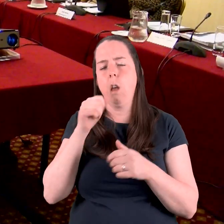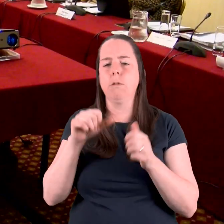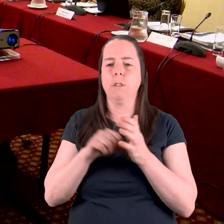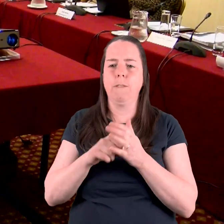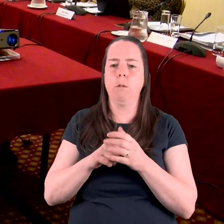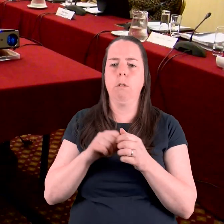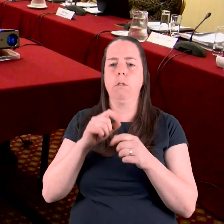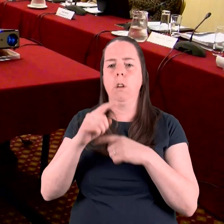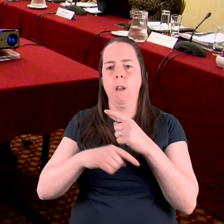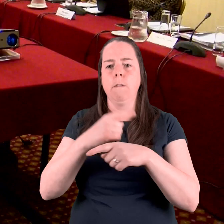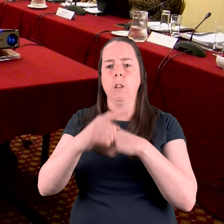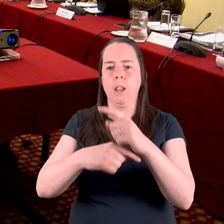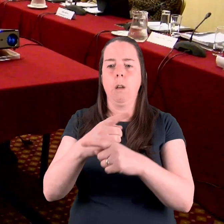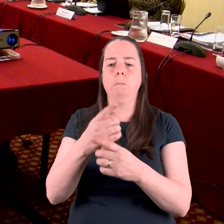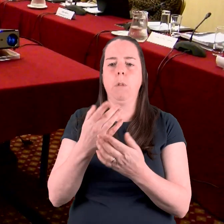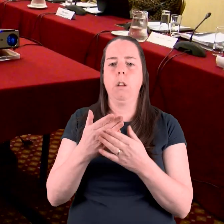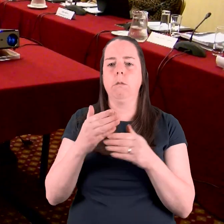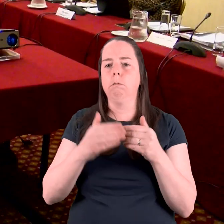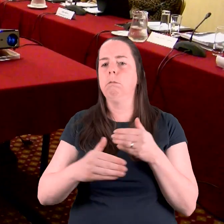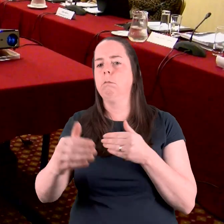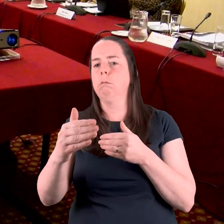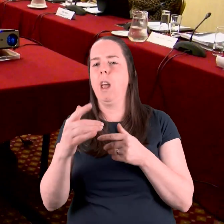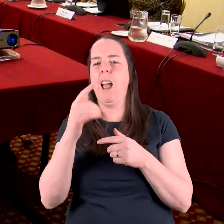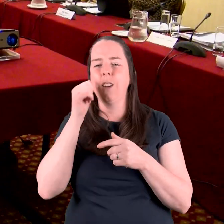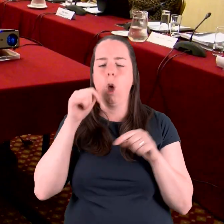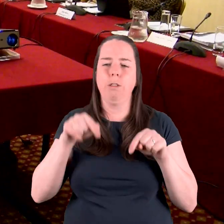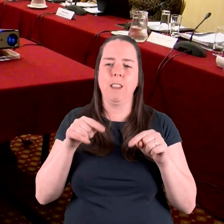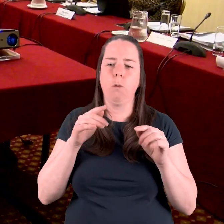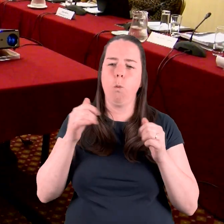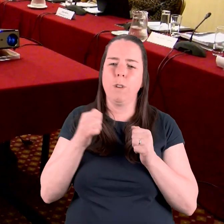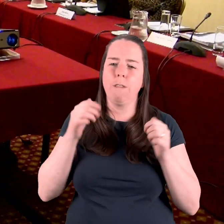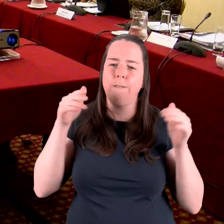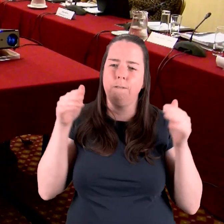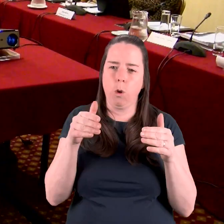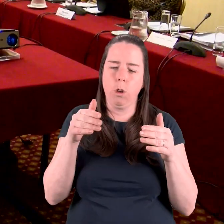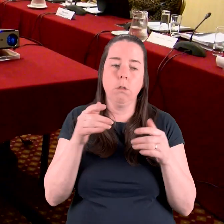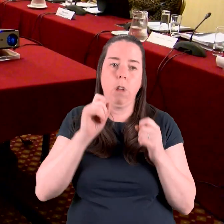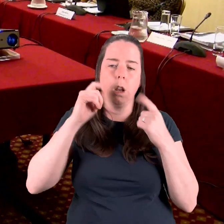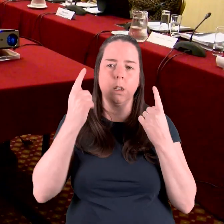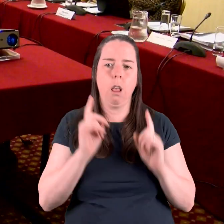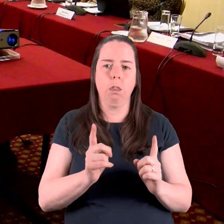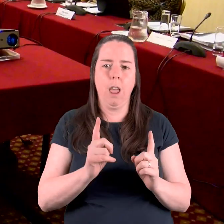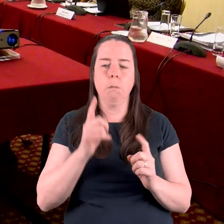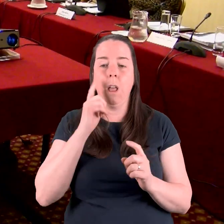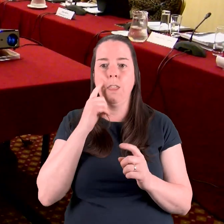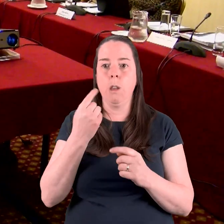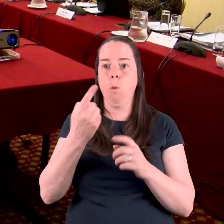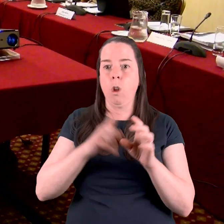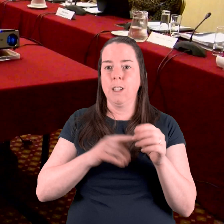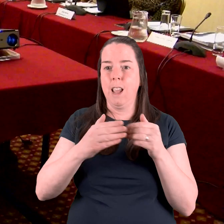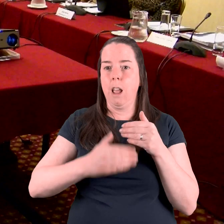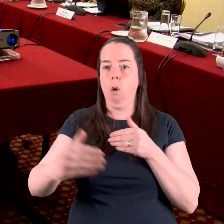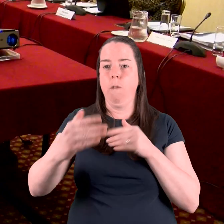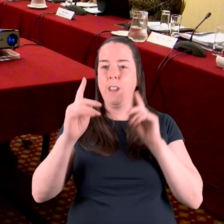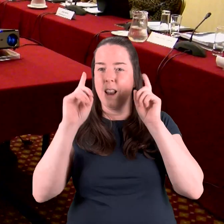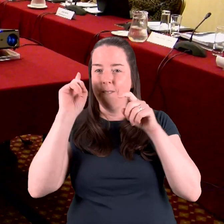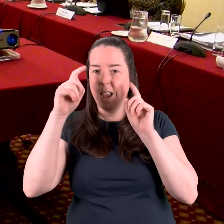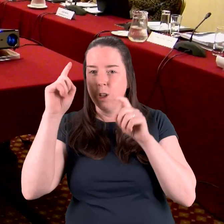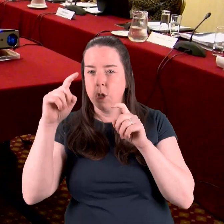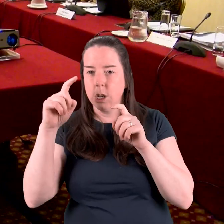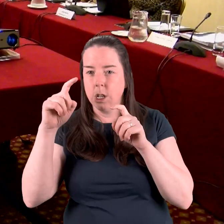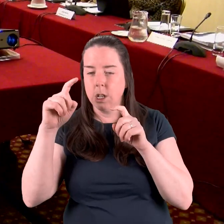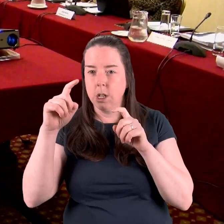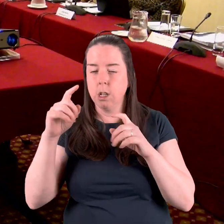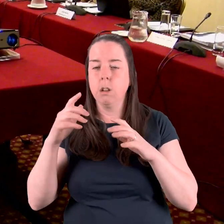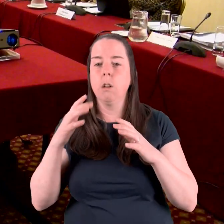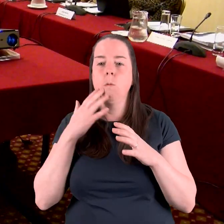And ideally, I know it's hard year on year, but over a slightly longer time period. I know this was very winter focused, quite understand that, but I think even a year